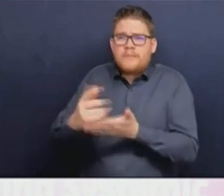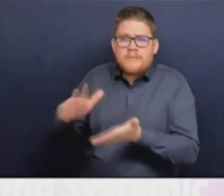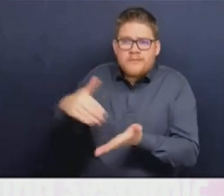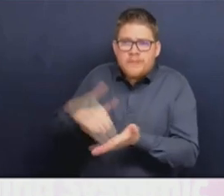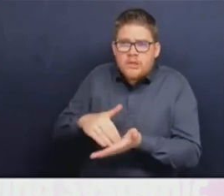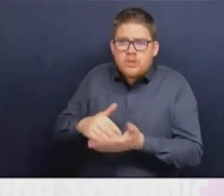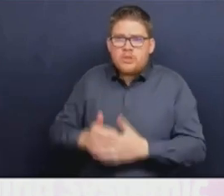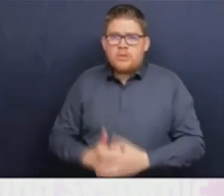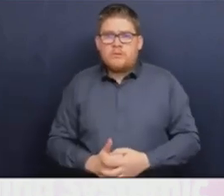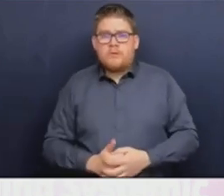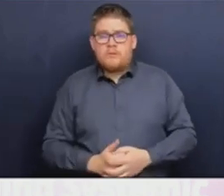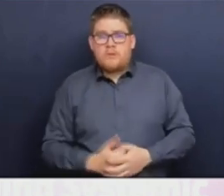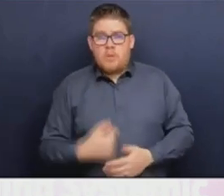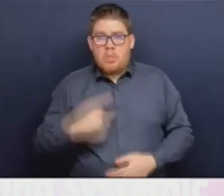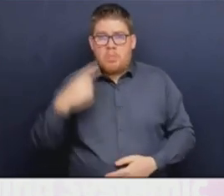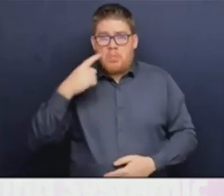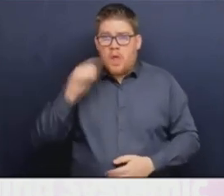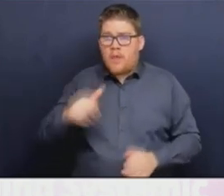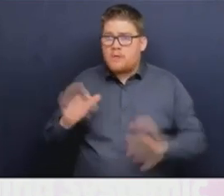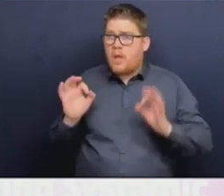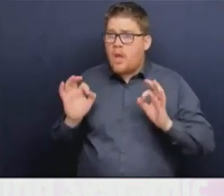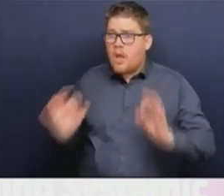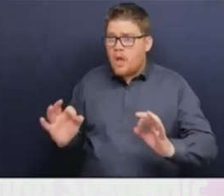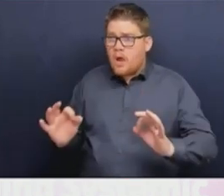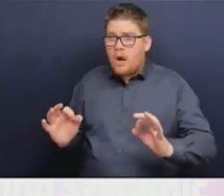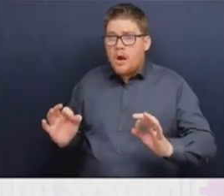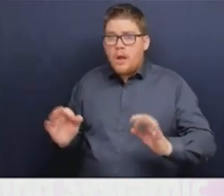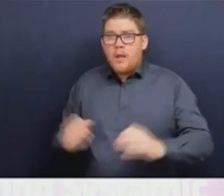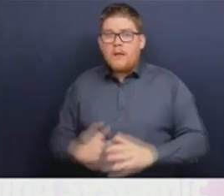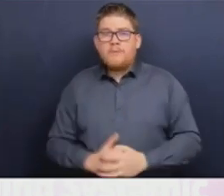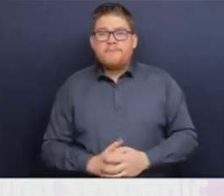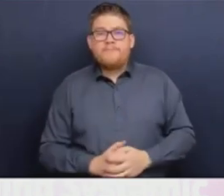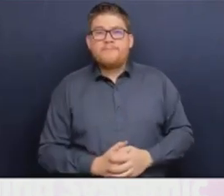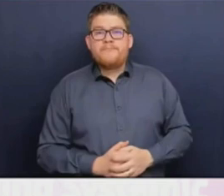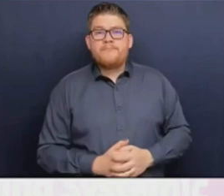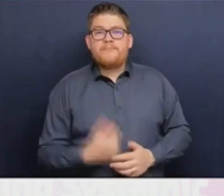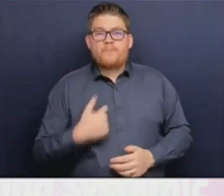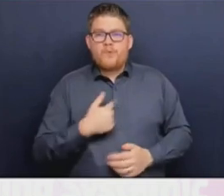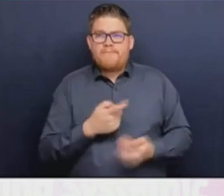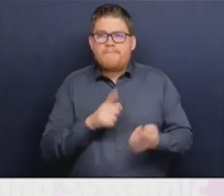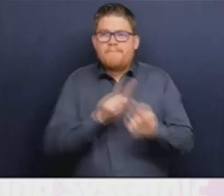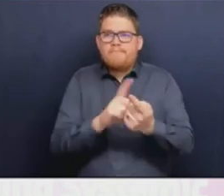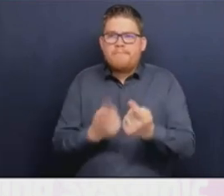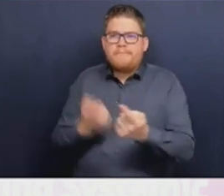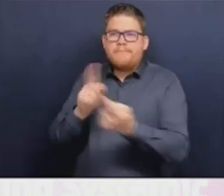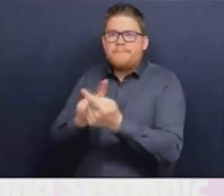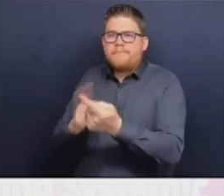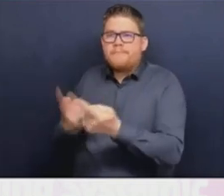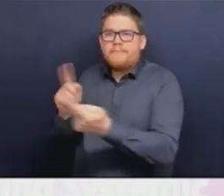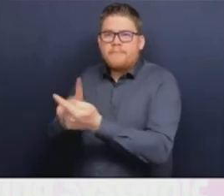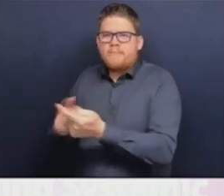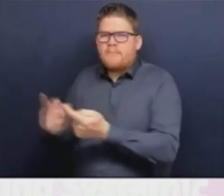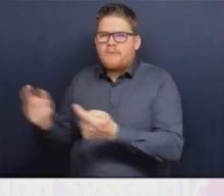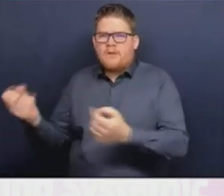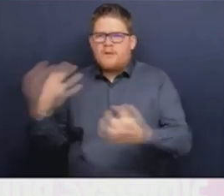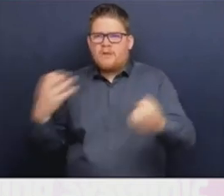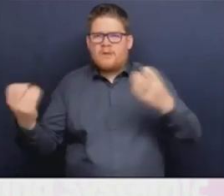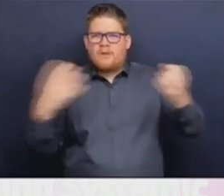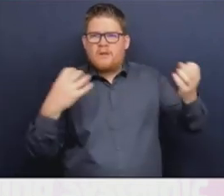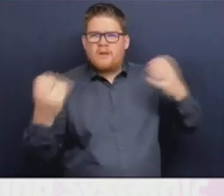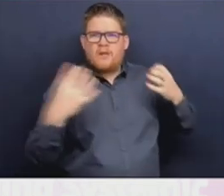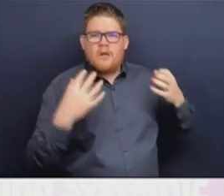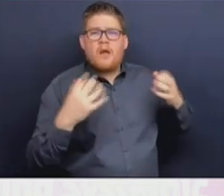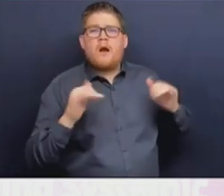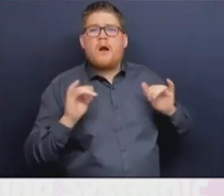went to consult with the broader community, we met with significant resistance. And I go to Dr. Francis's comment that process does